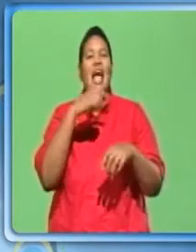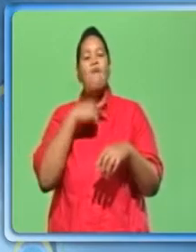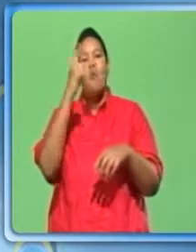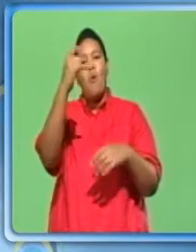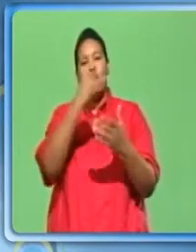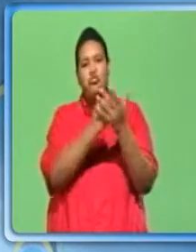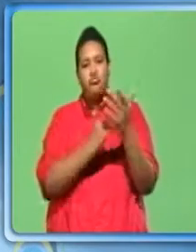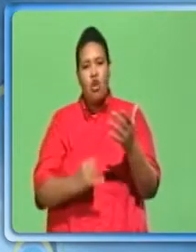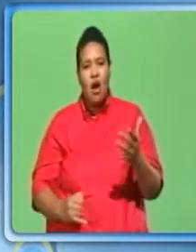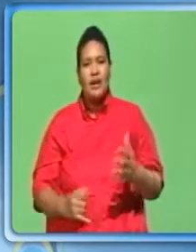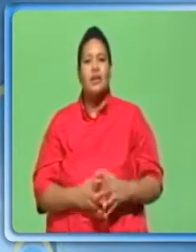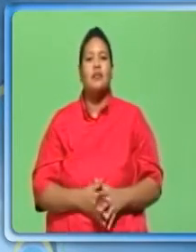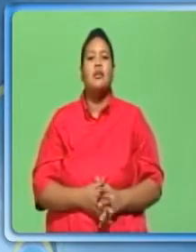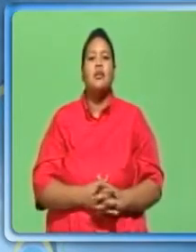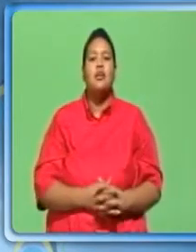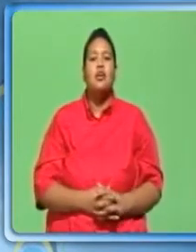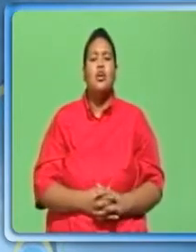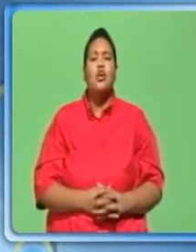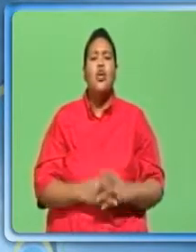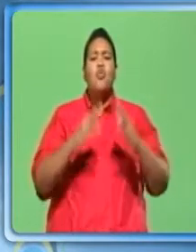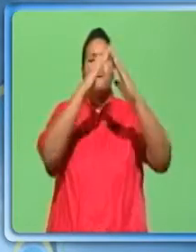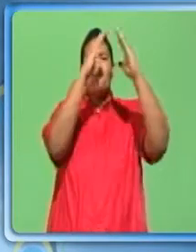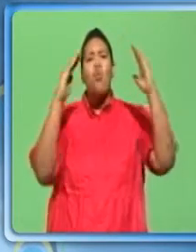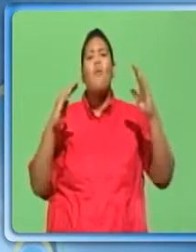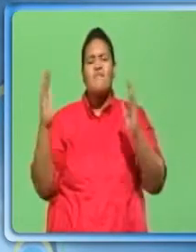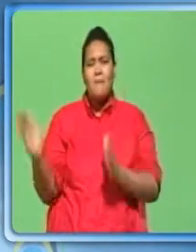drawing. Roof plan.